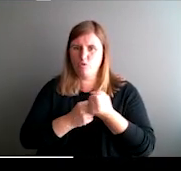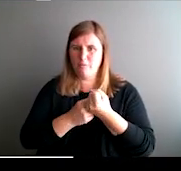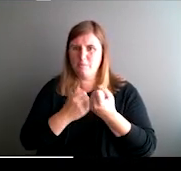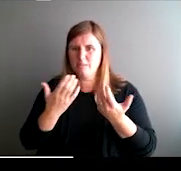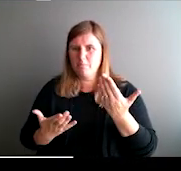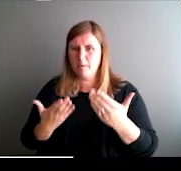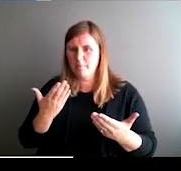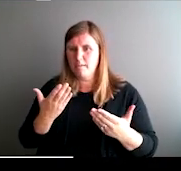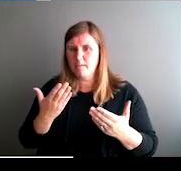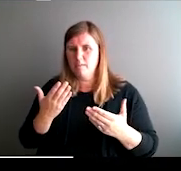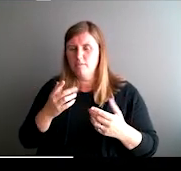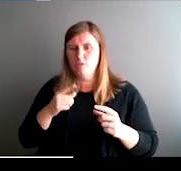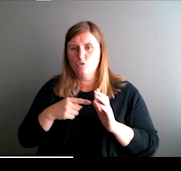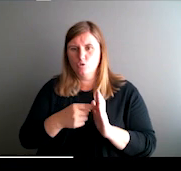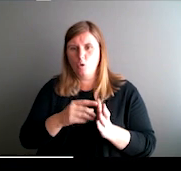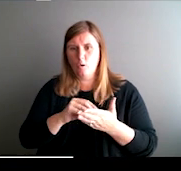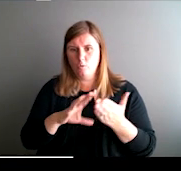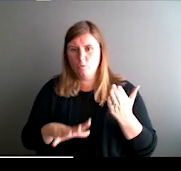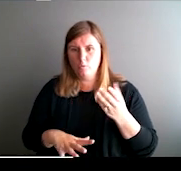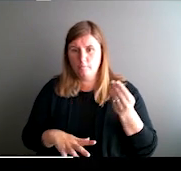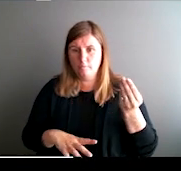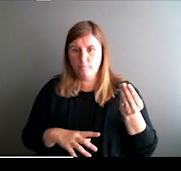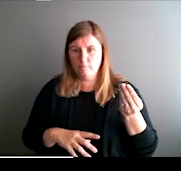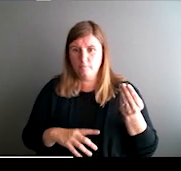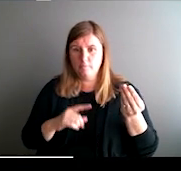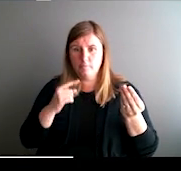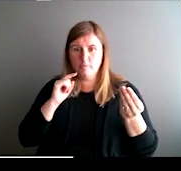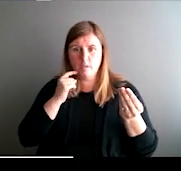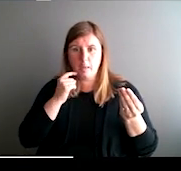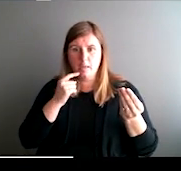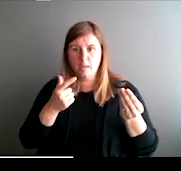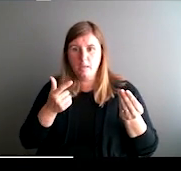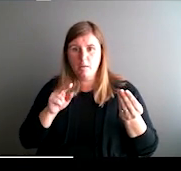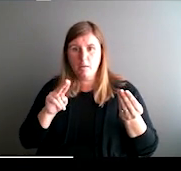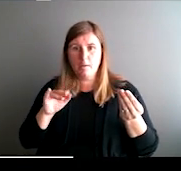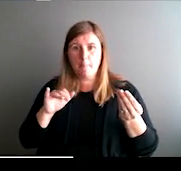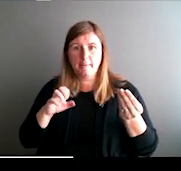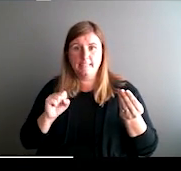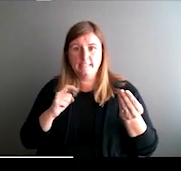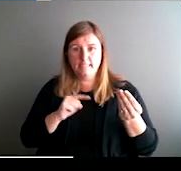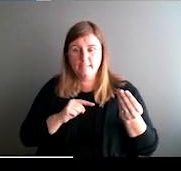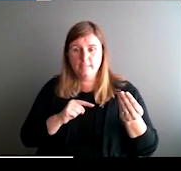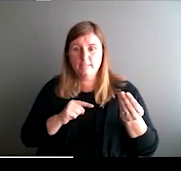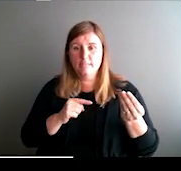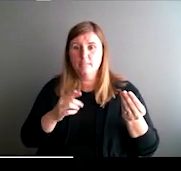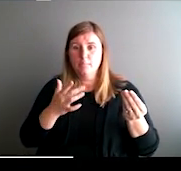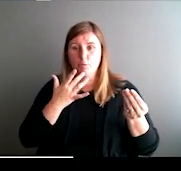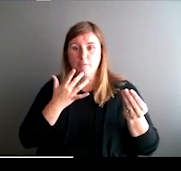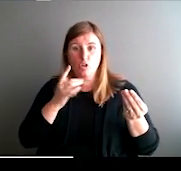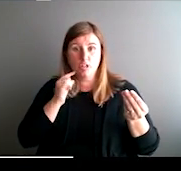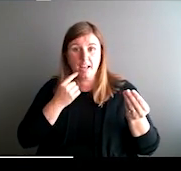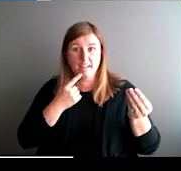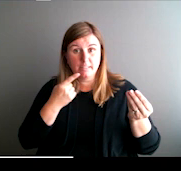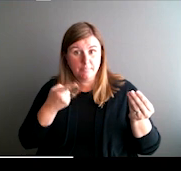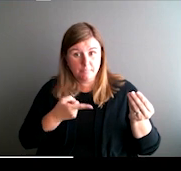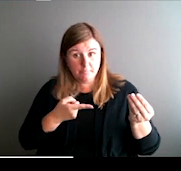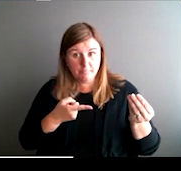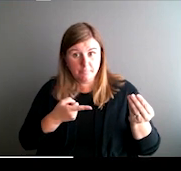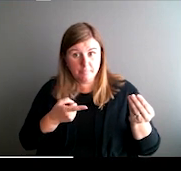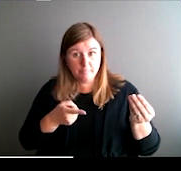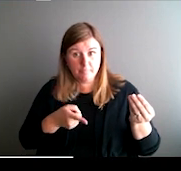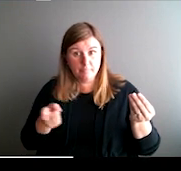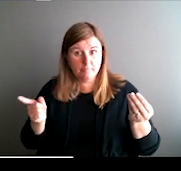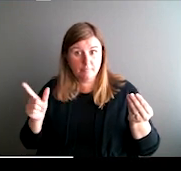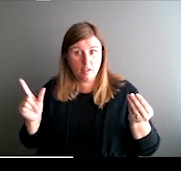might show the student, I have a little bag of gummies here, you might show them some of their preferred candy and say, let's go